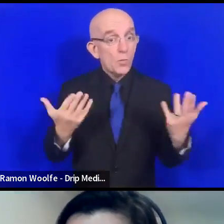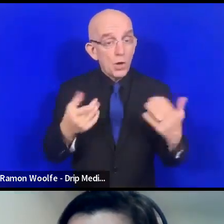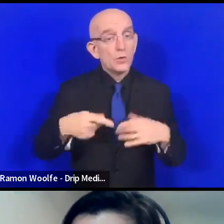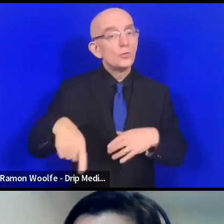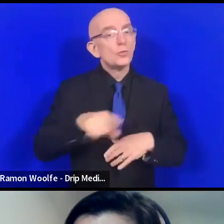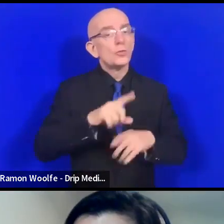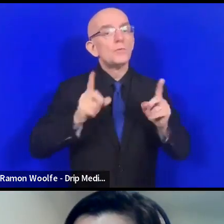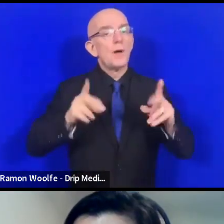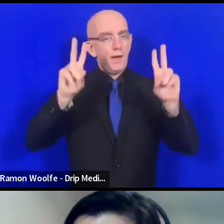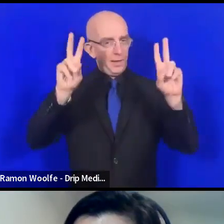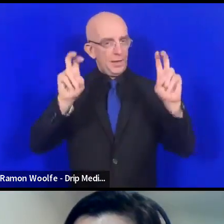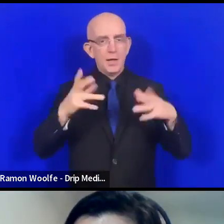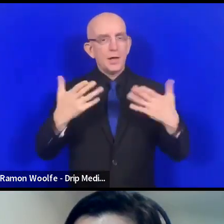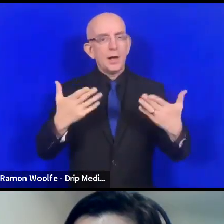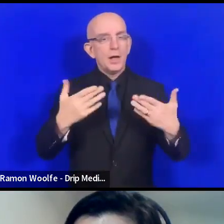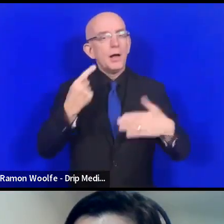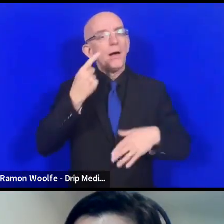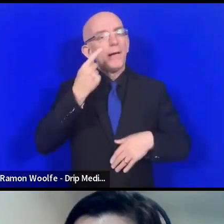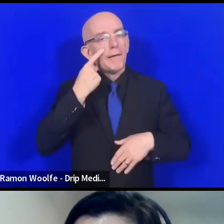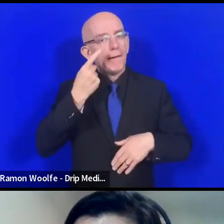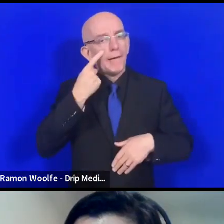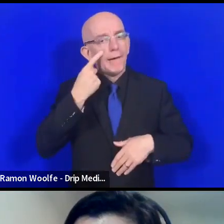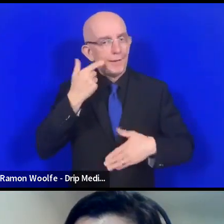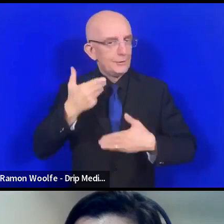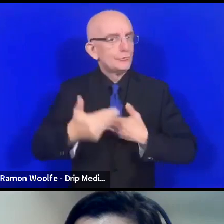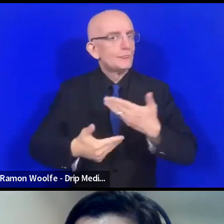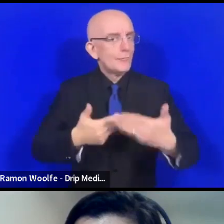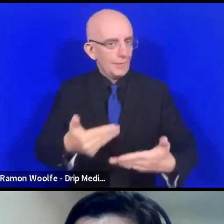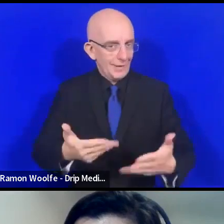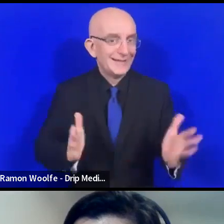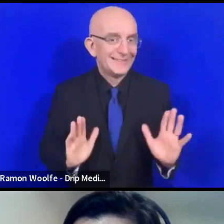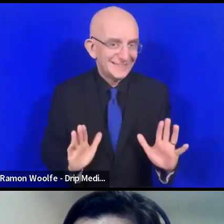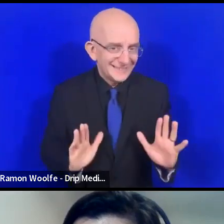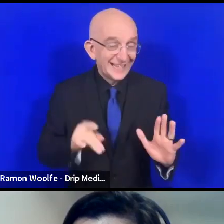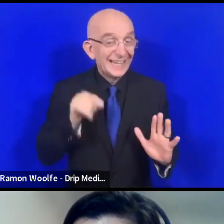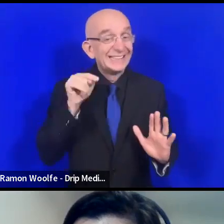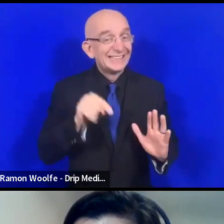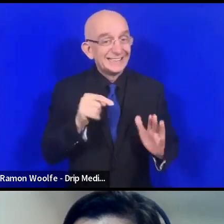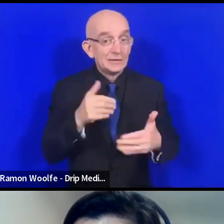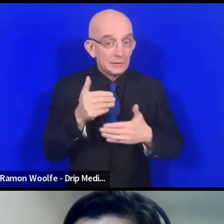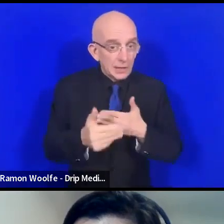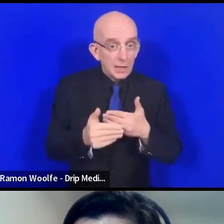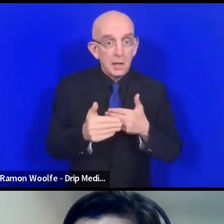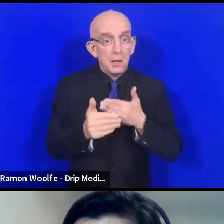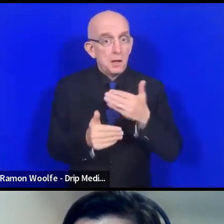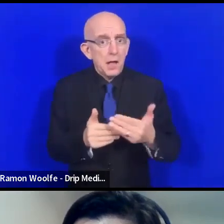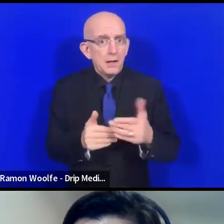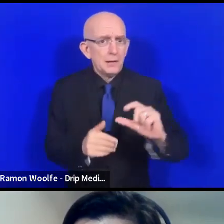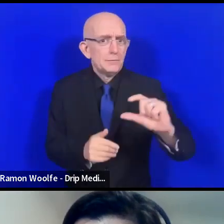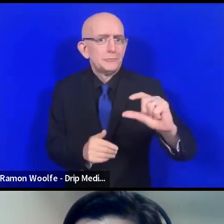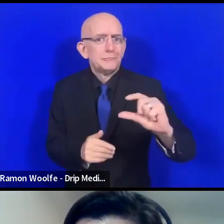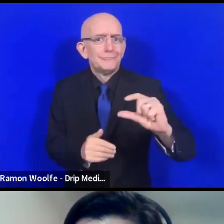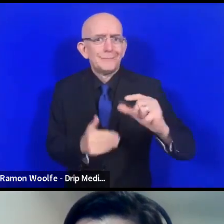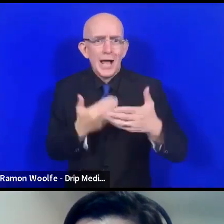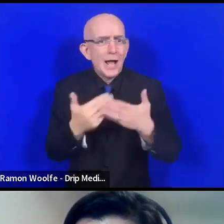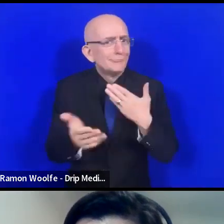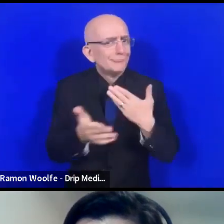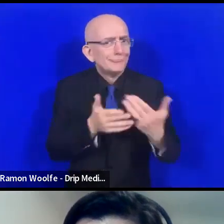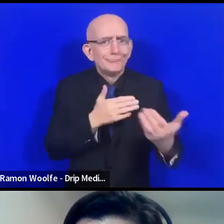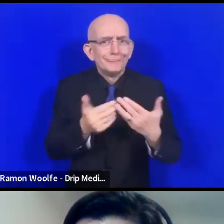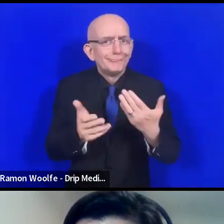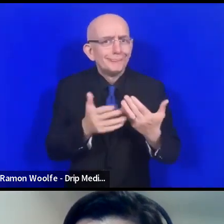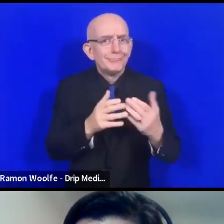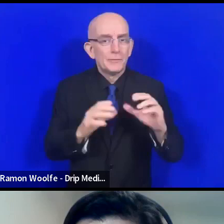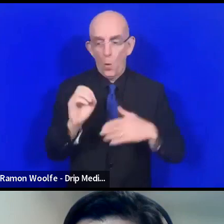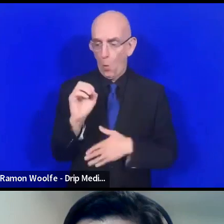are committed to doing your best to input as many of these measures of the protocol into place